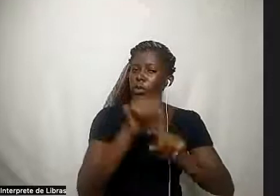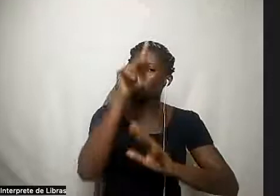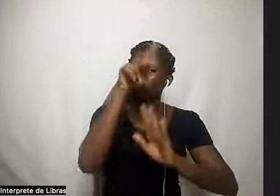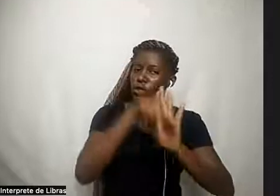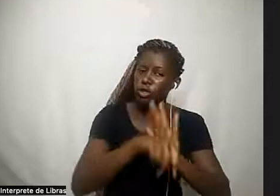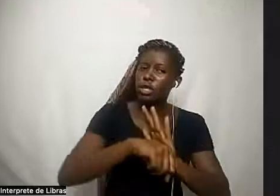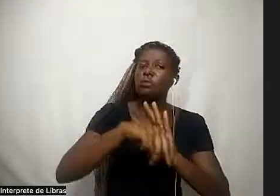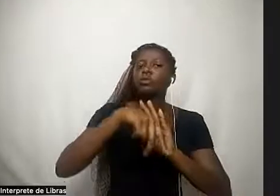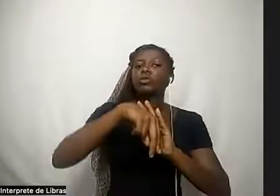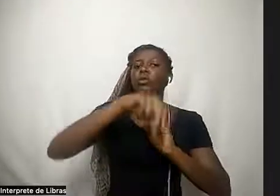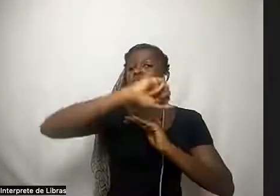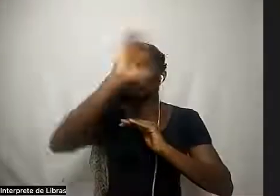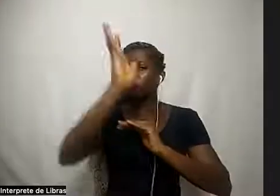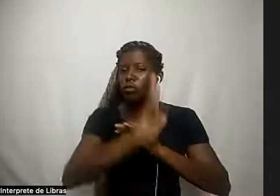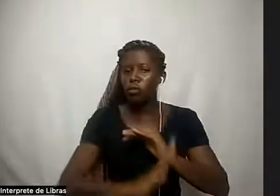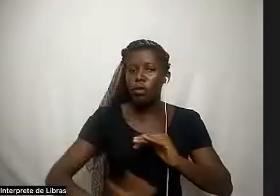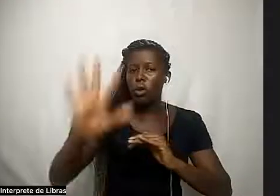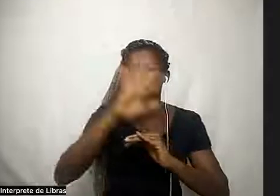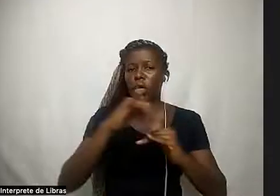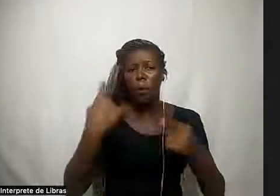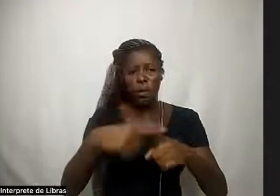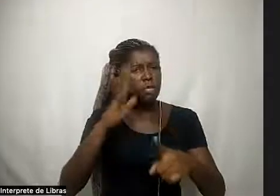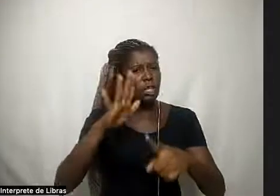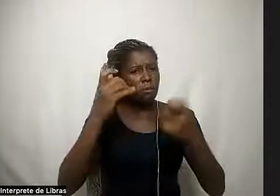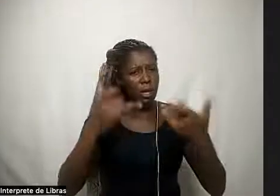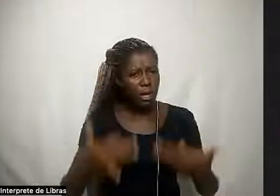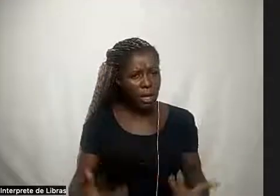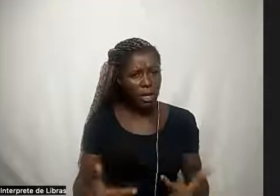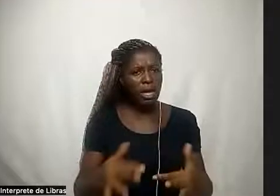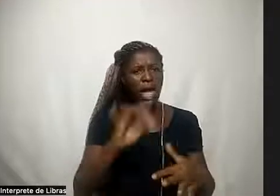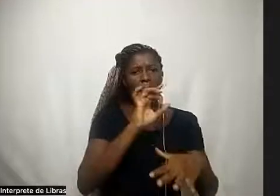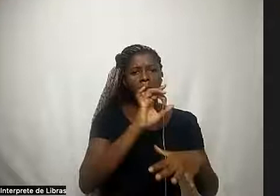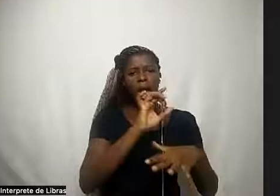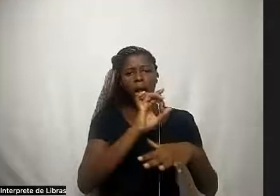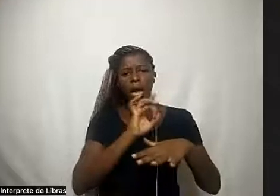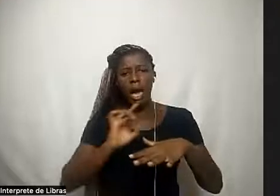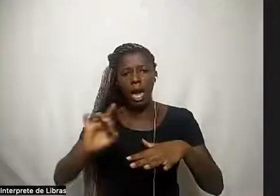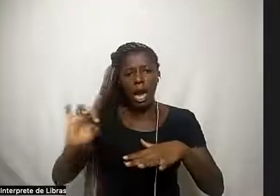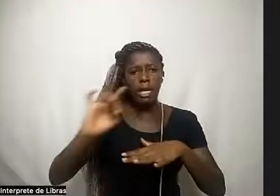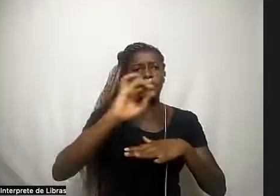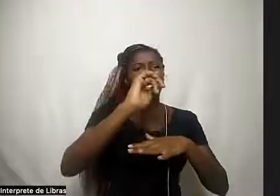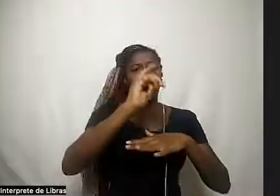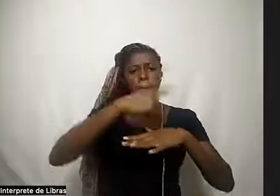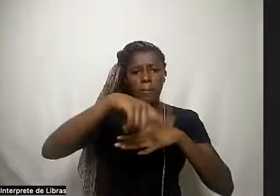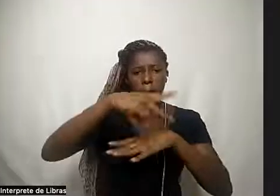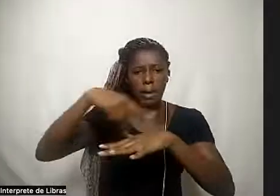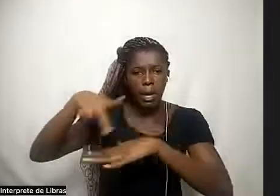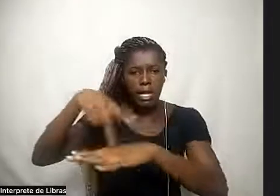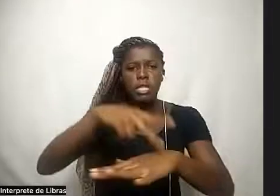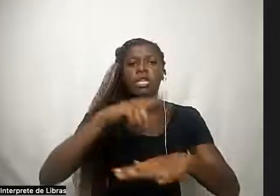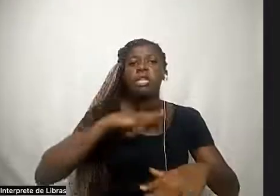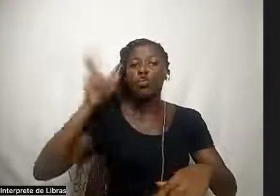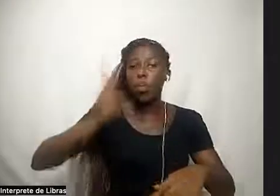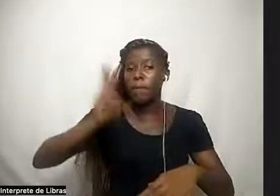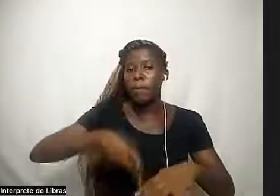versa. International treaties influence our policy making.